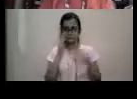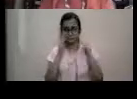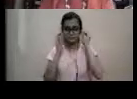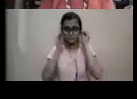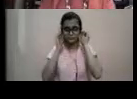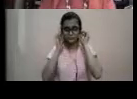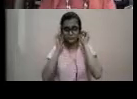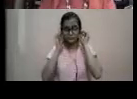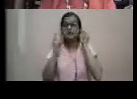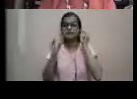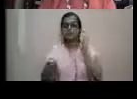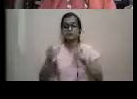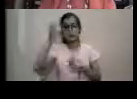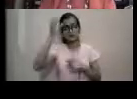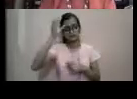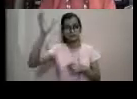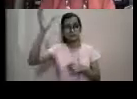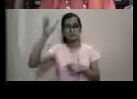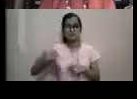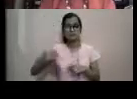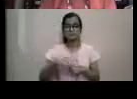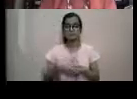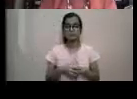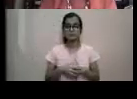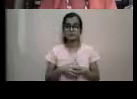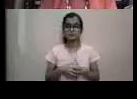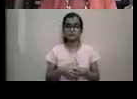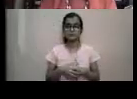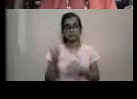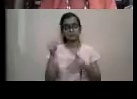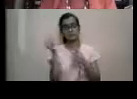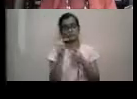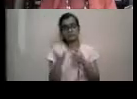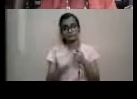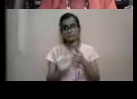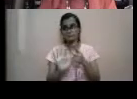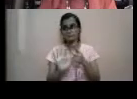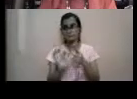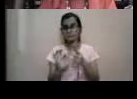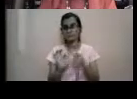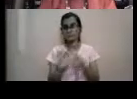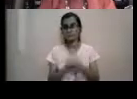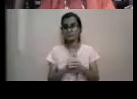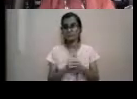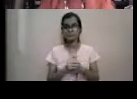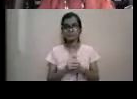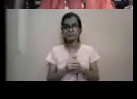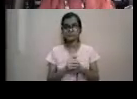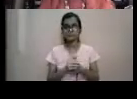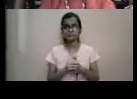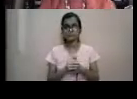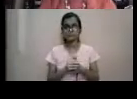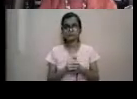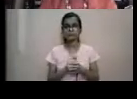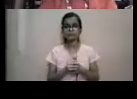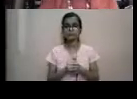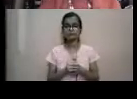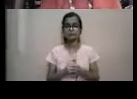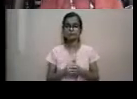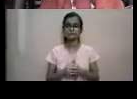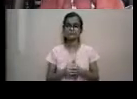This conceptual error is comparable to racial or gender stereotyping.